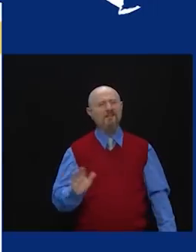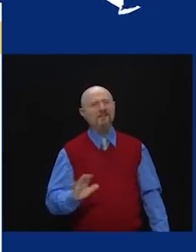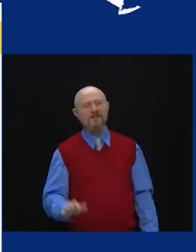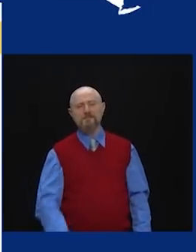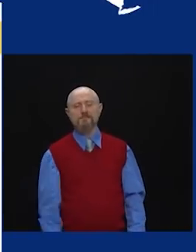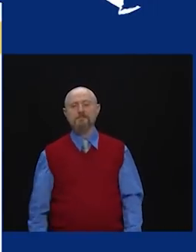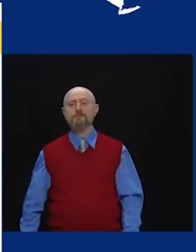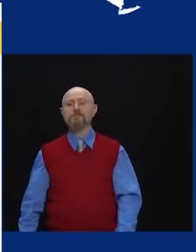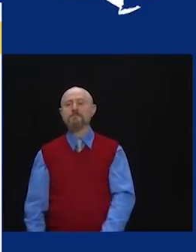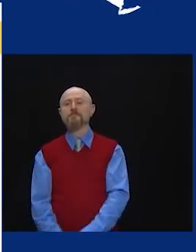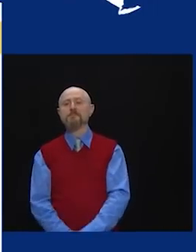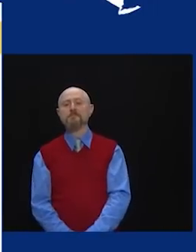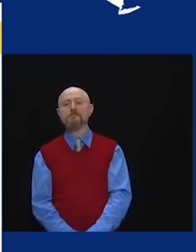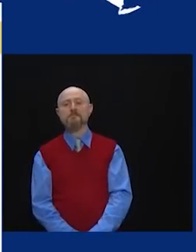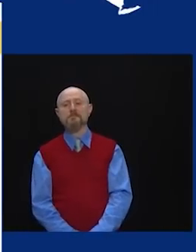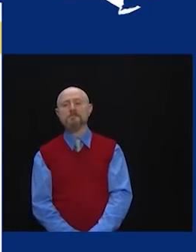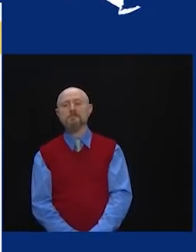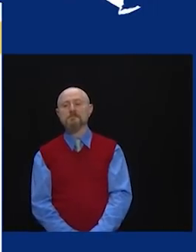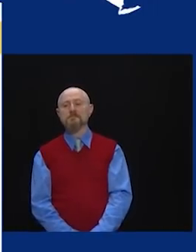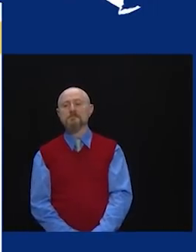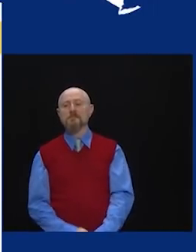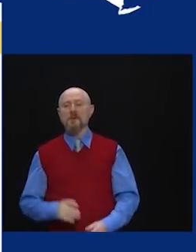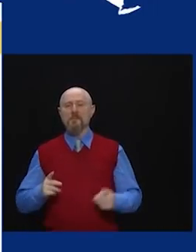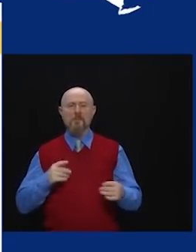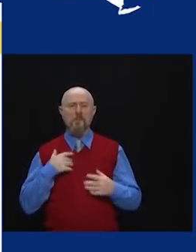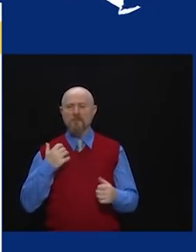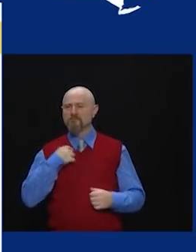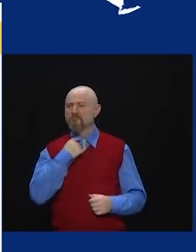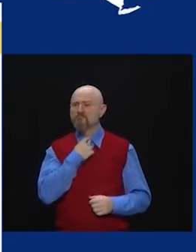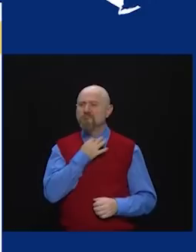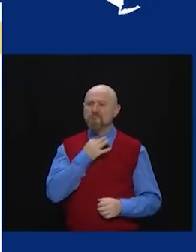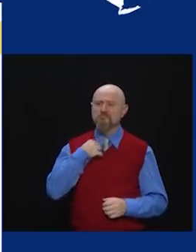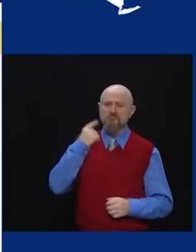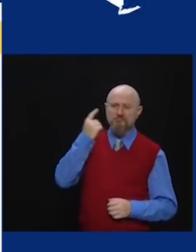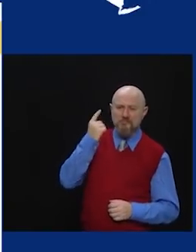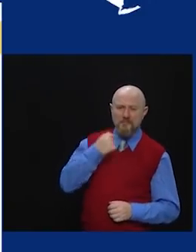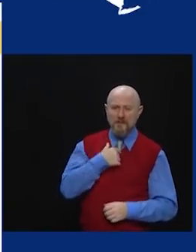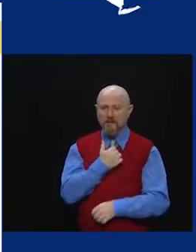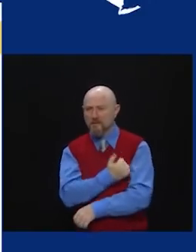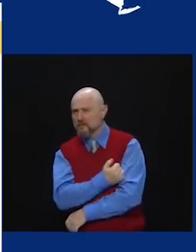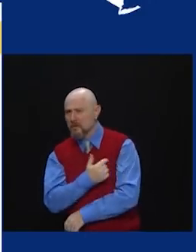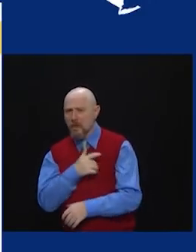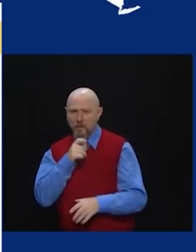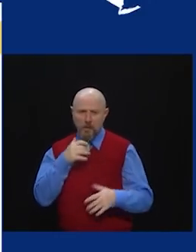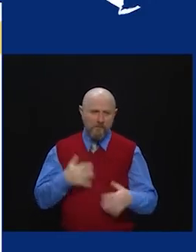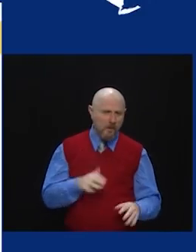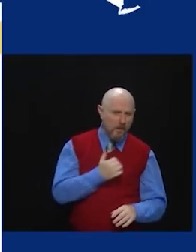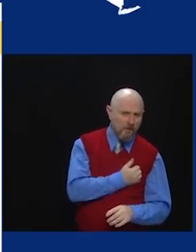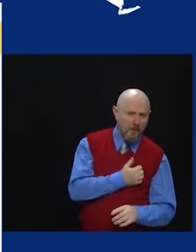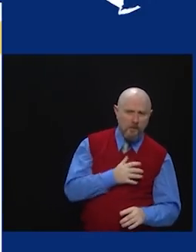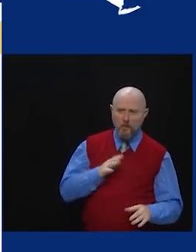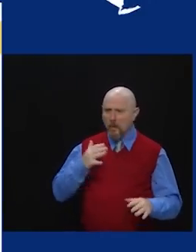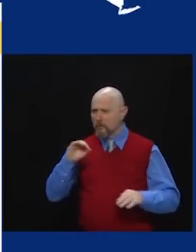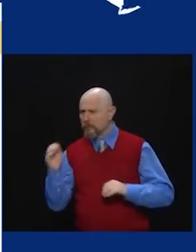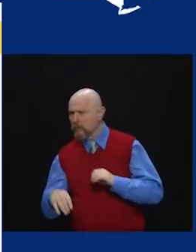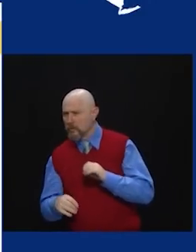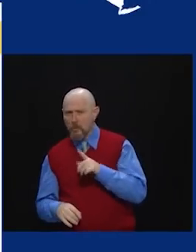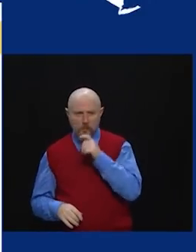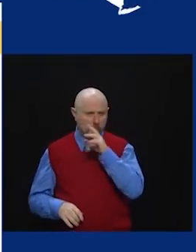versus unvaccinated cases in hospitals, okay? I think it's pretty obvious. Here's the breakdown. The latest data we have